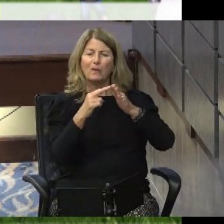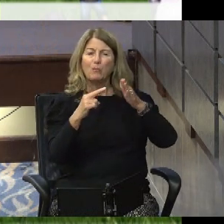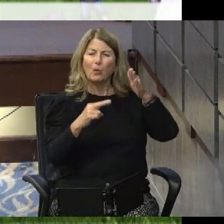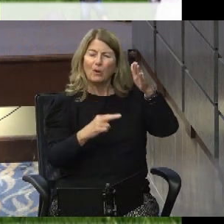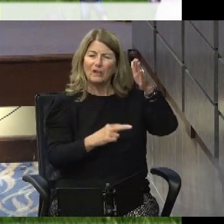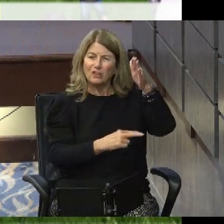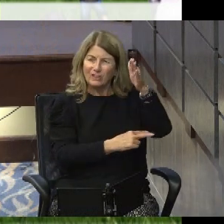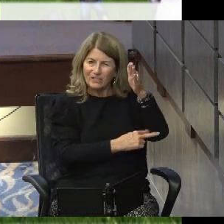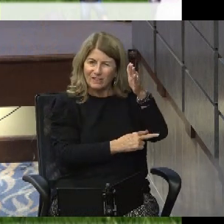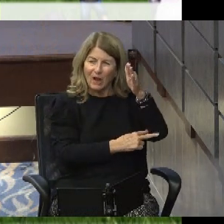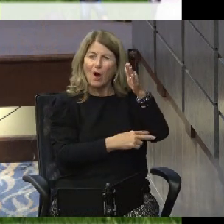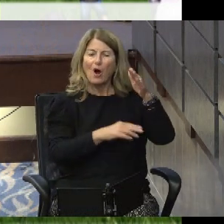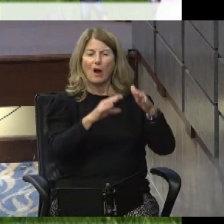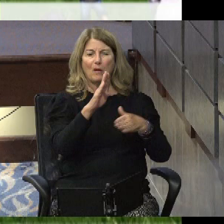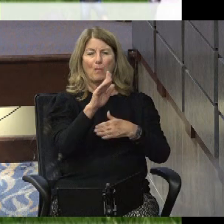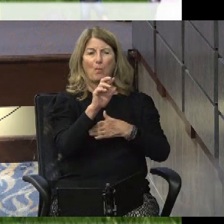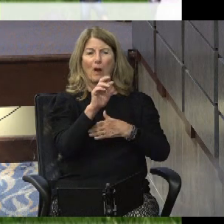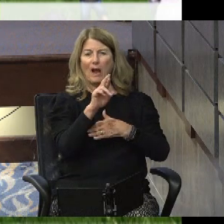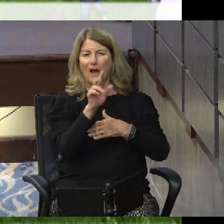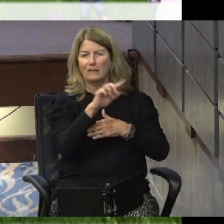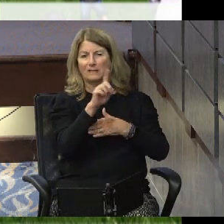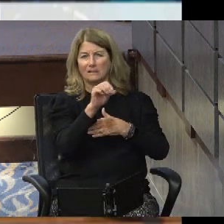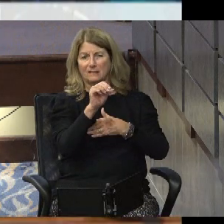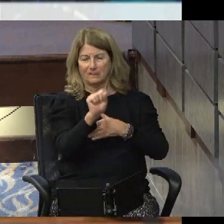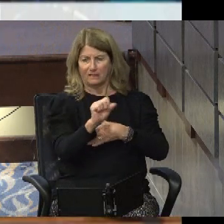the sort of structure that they have.